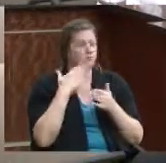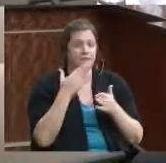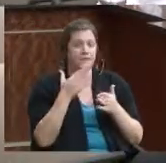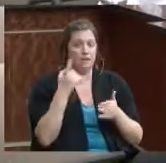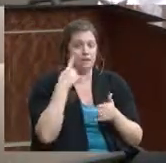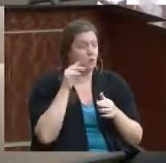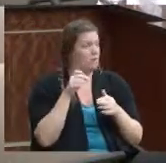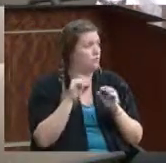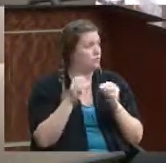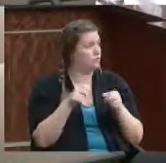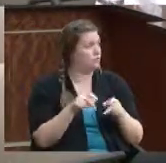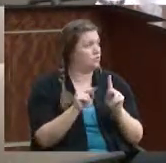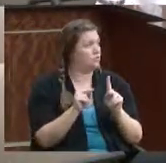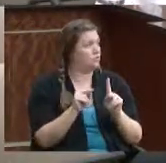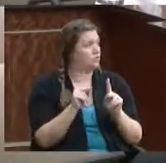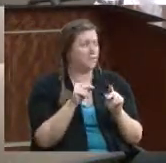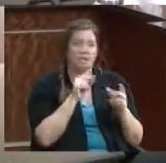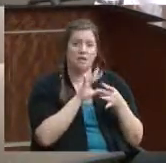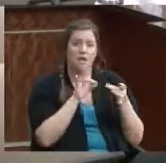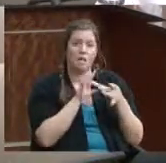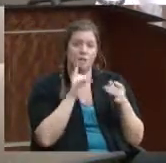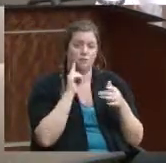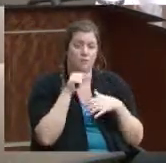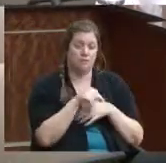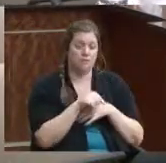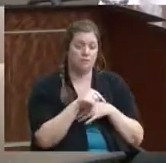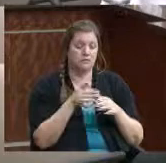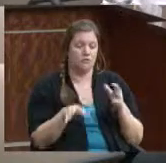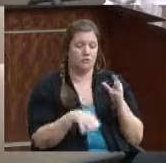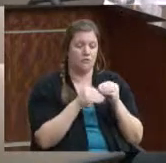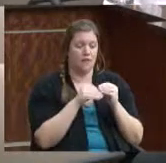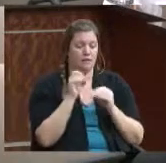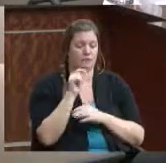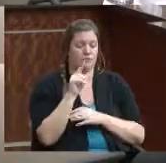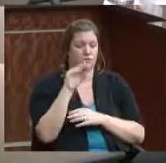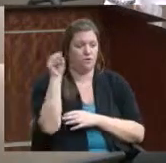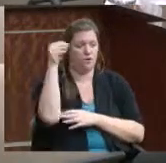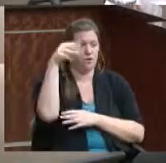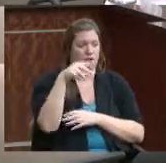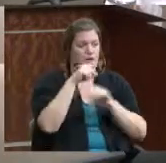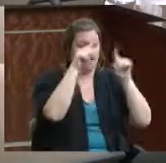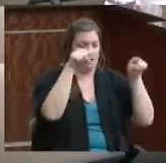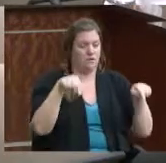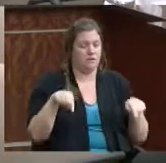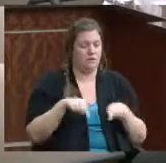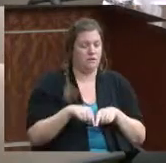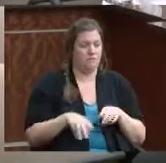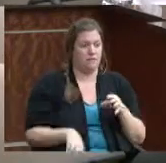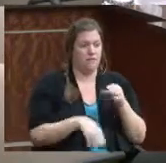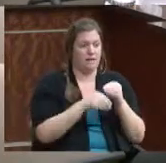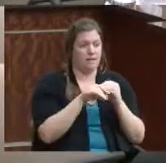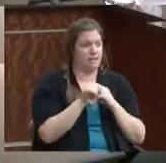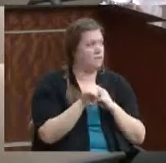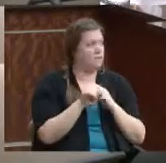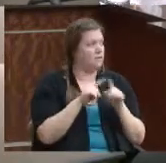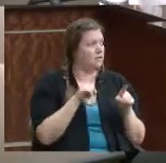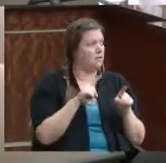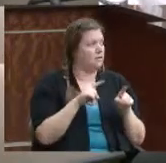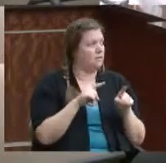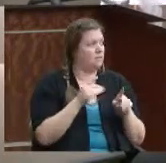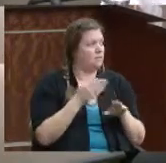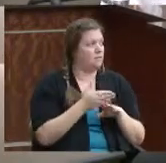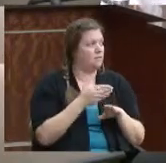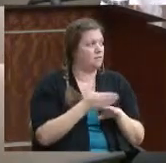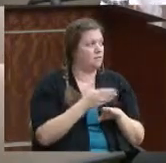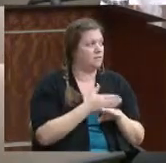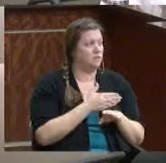for the opportunity to offer comments on this proposal to add a solar panel array to the Patuxent Greens Golf Course, which abuts the villages